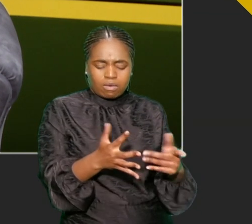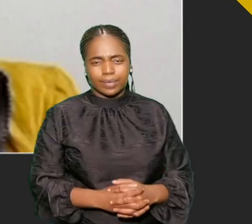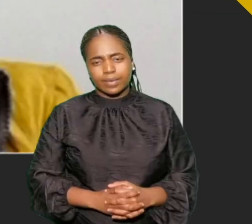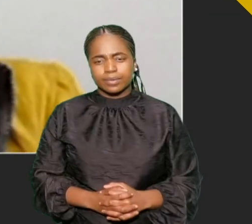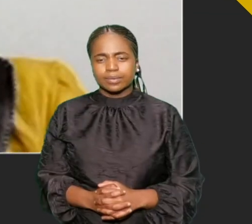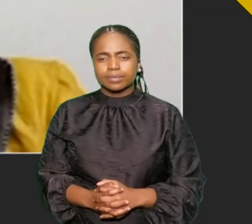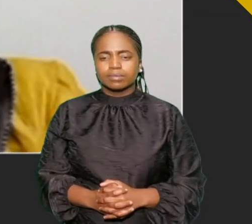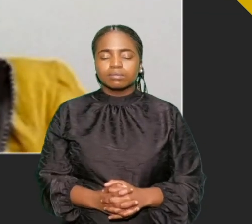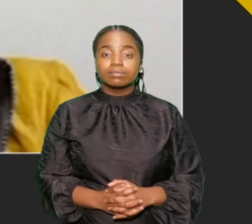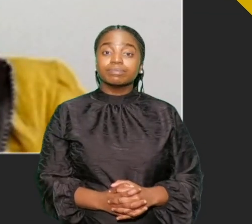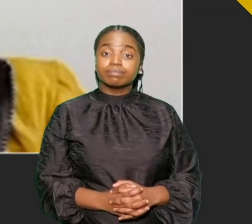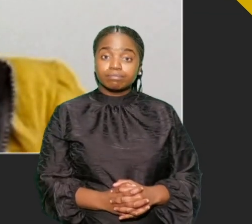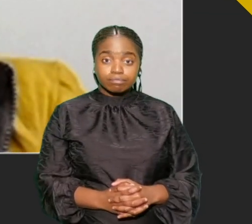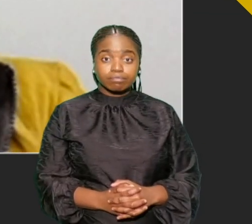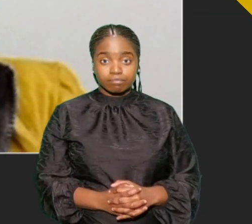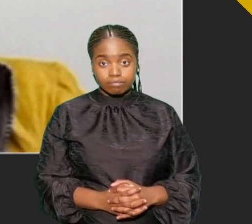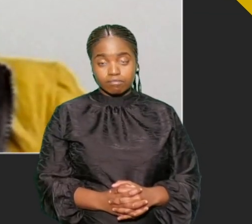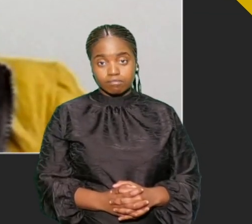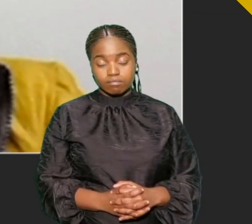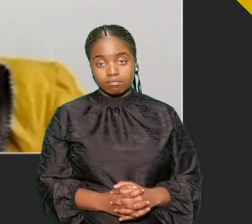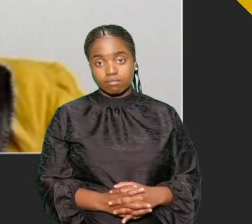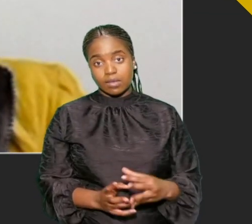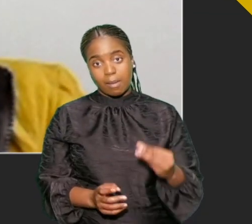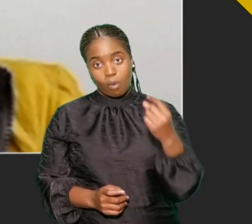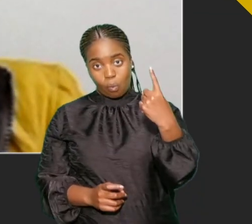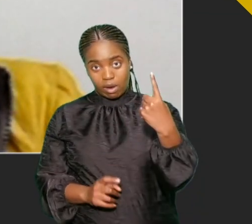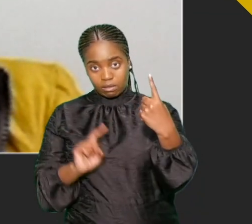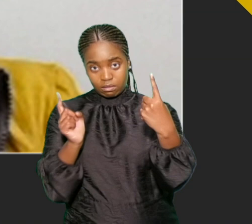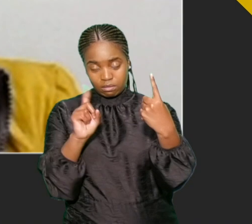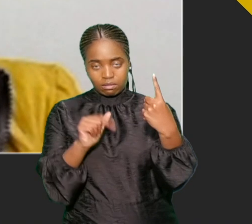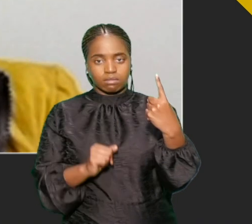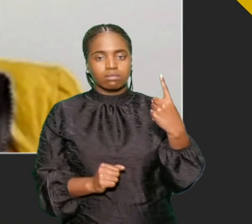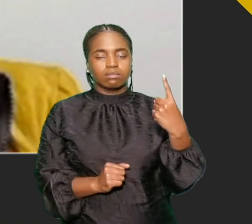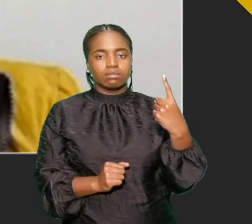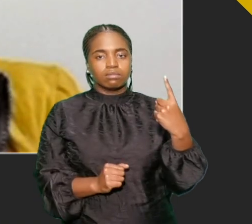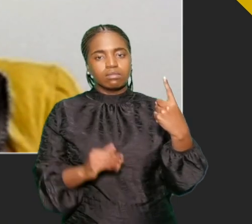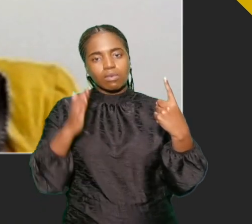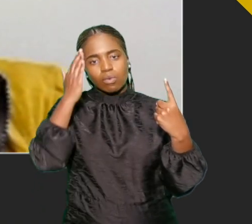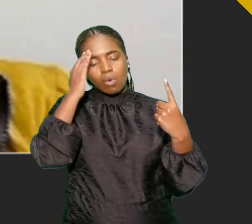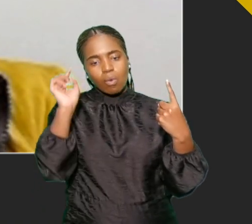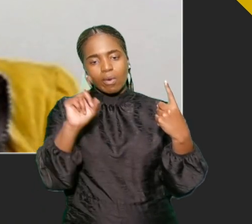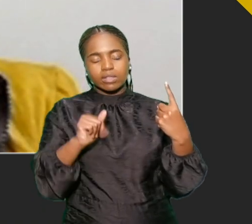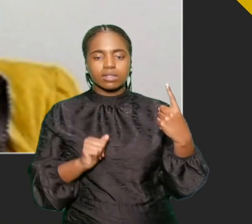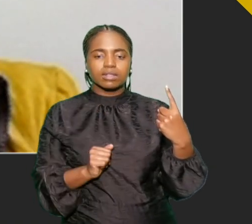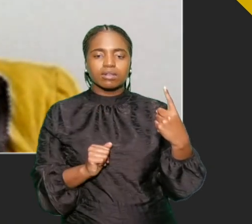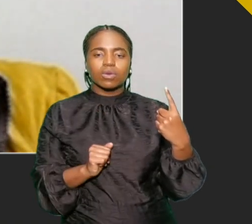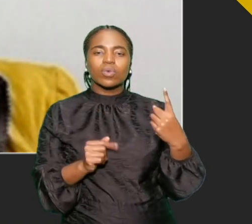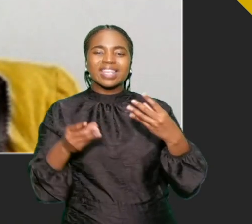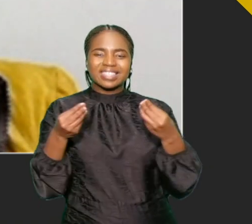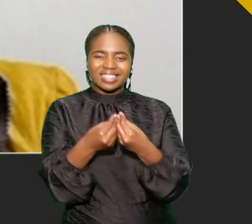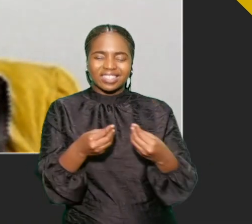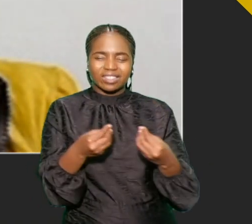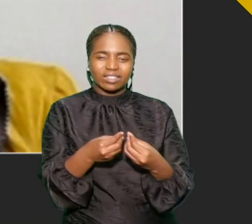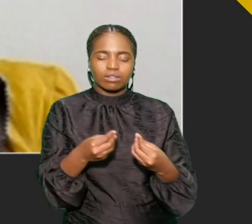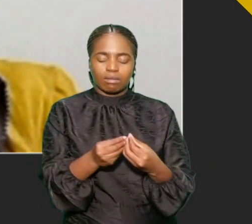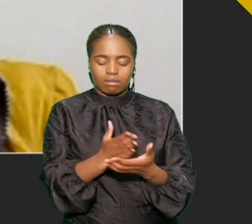thought? So number one is to recognize, Hore, there are things that are going to come our way.